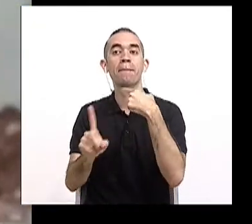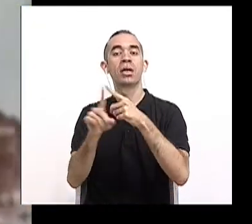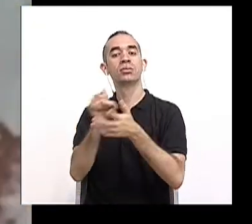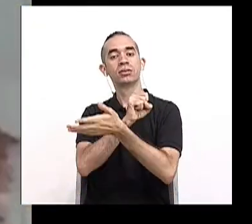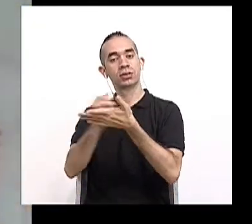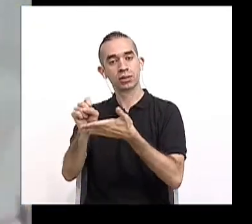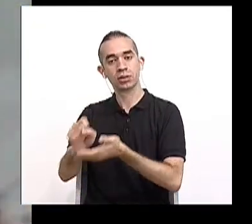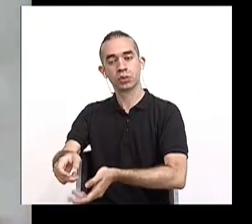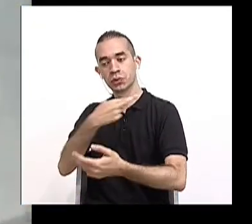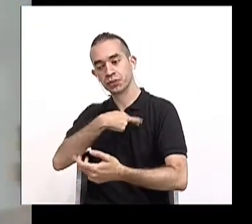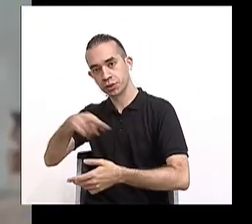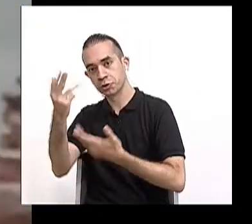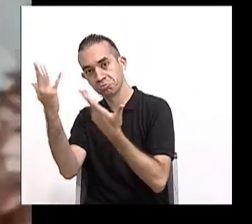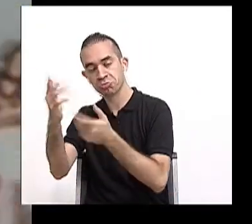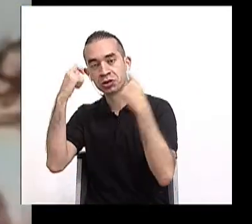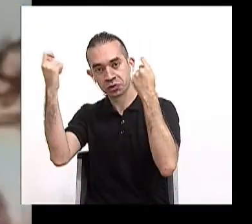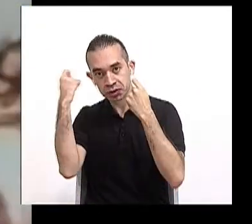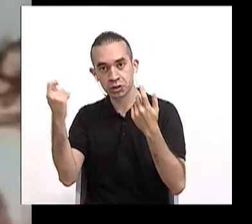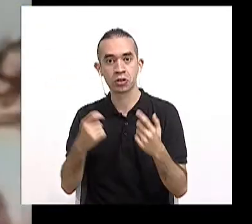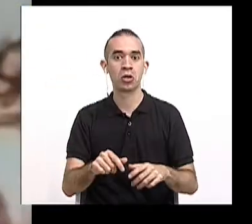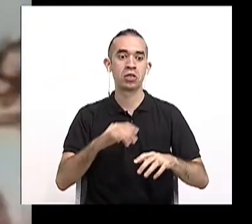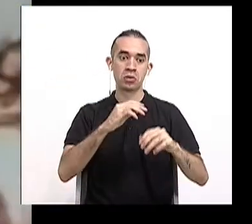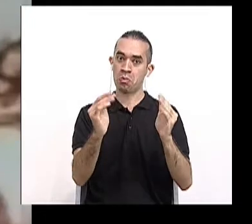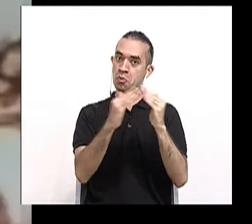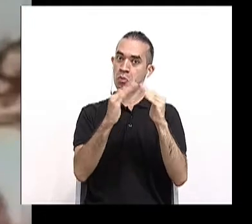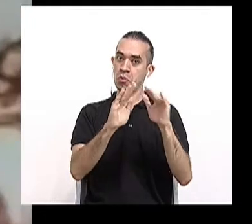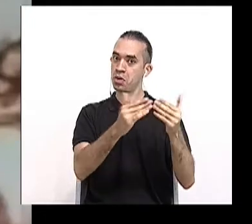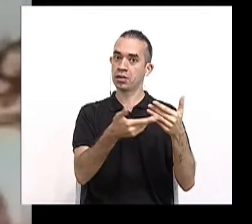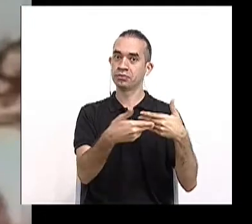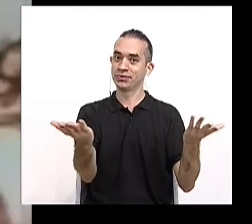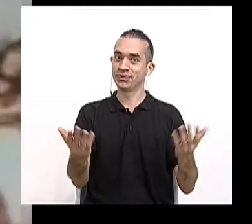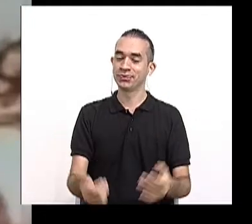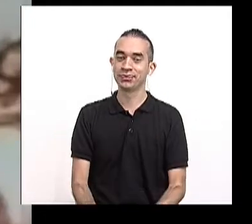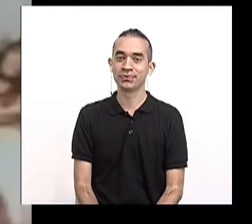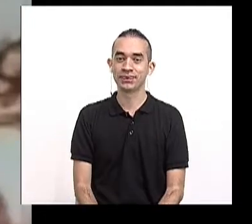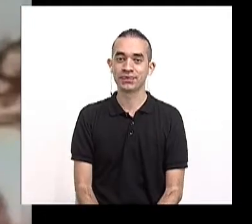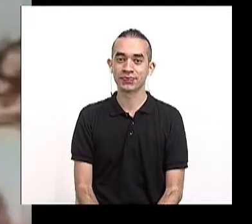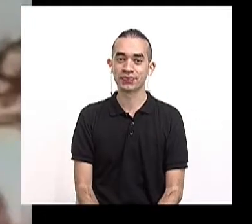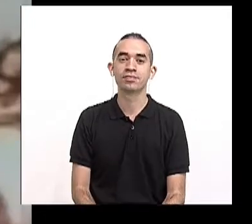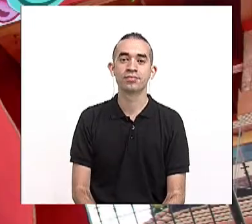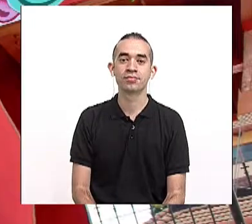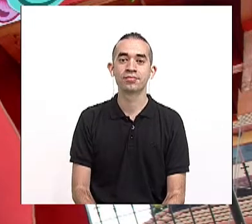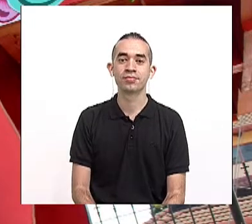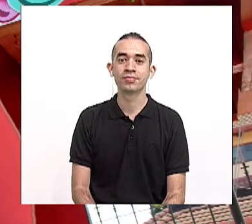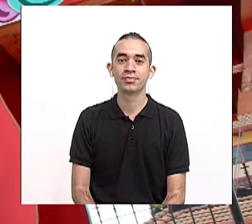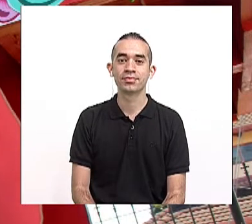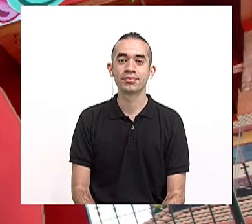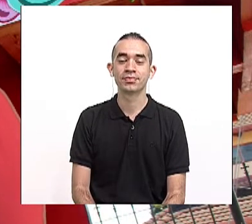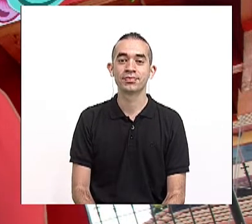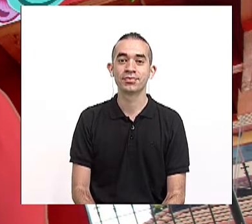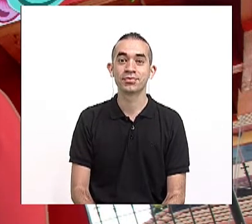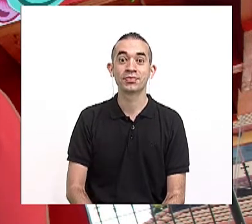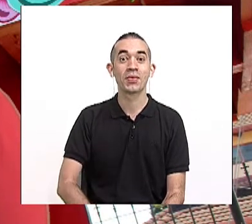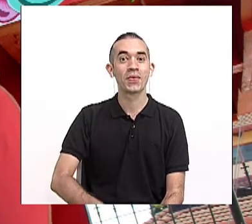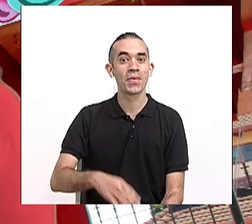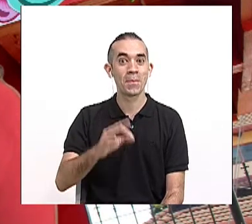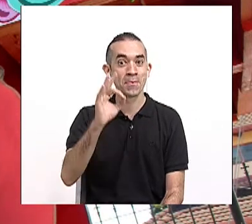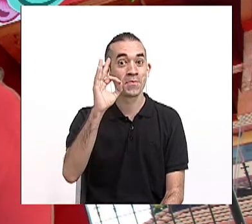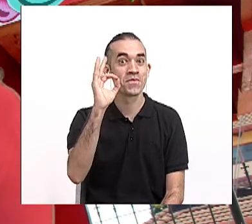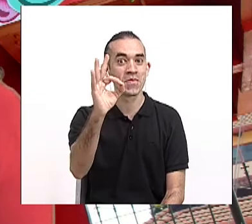The carretas remain strong symbols of Costa Rica's rural past and still feature prominently in